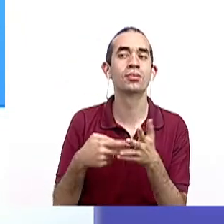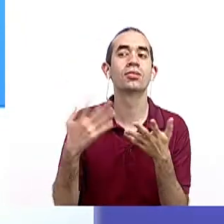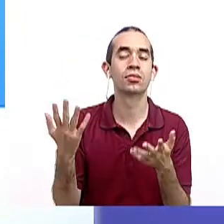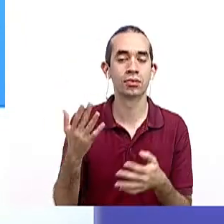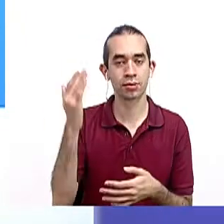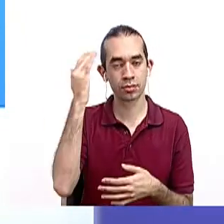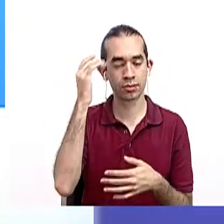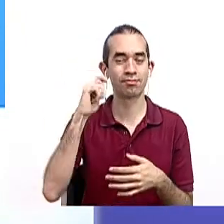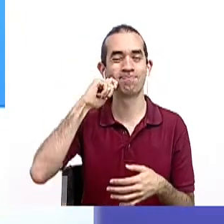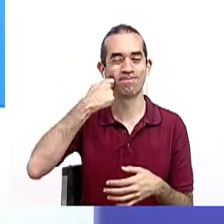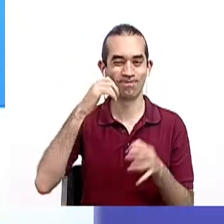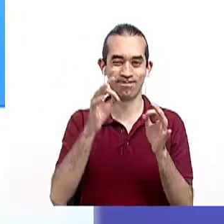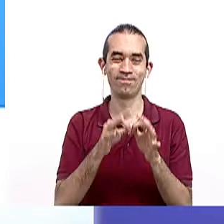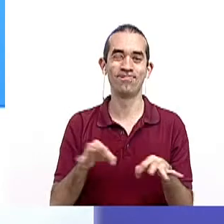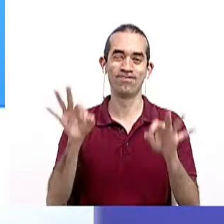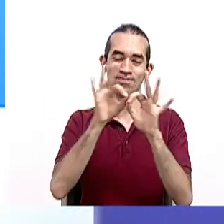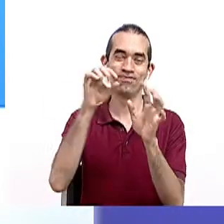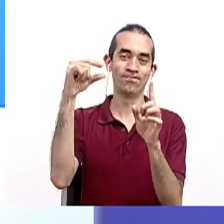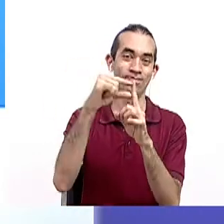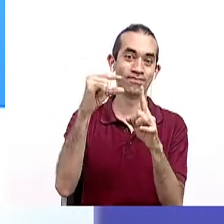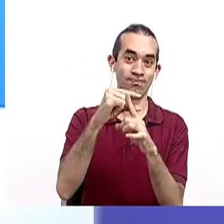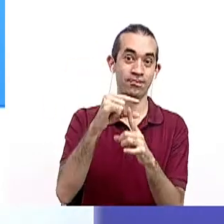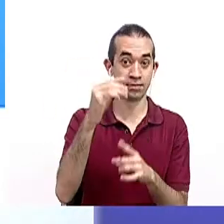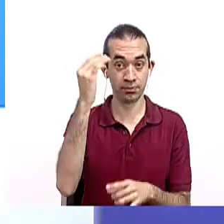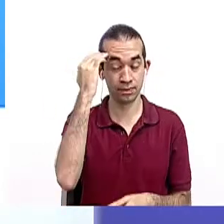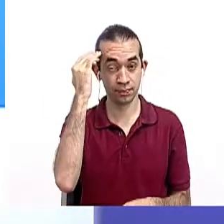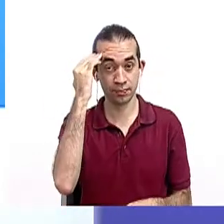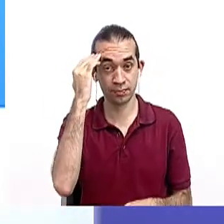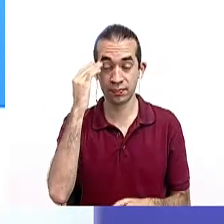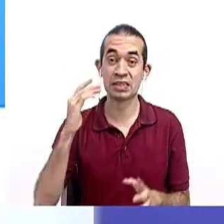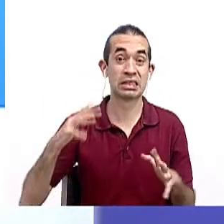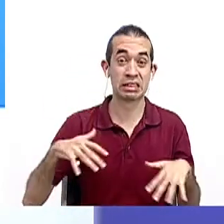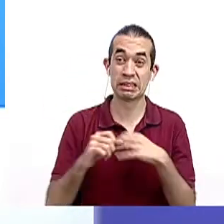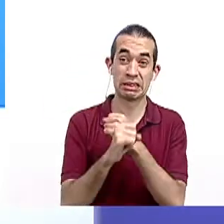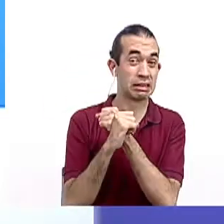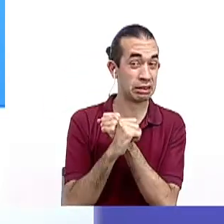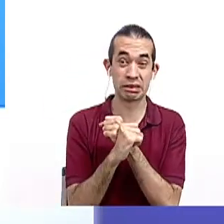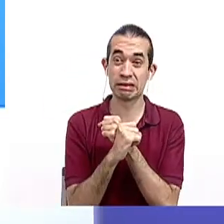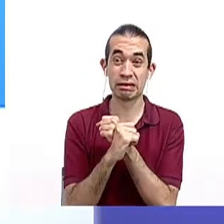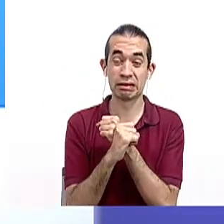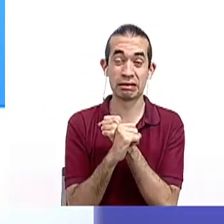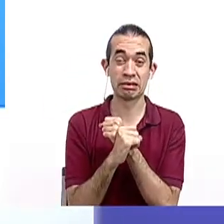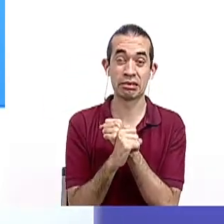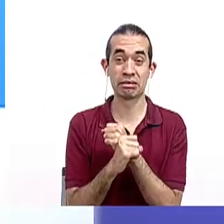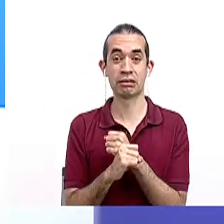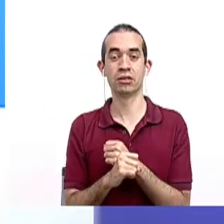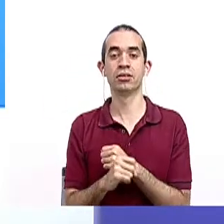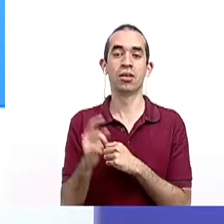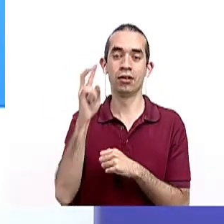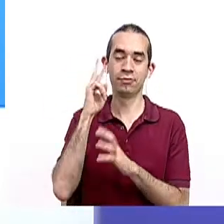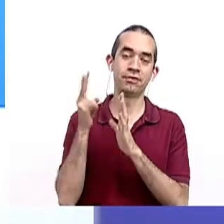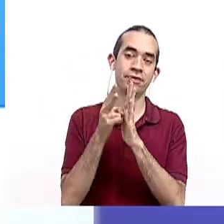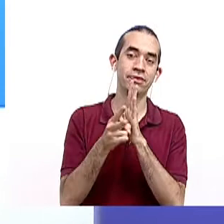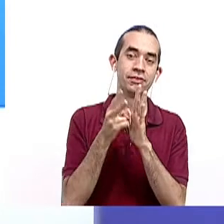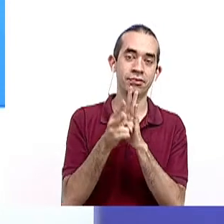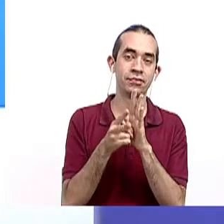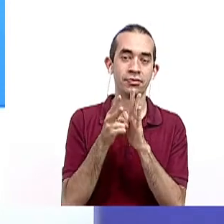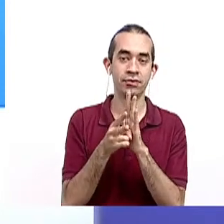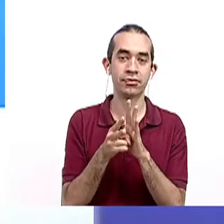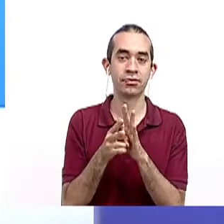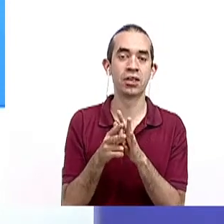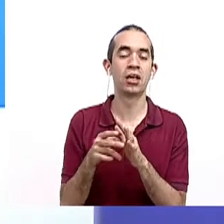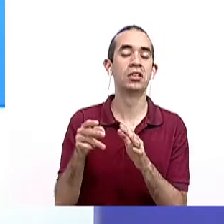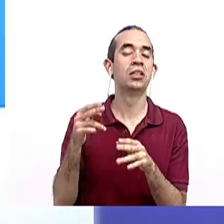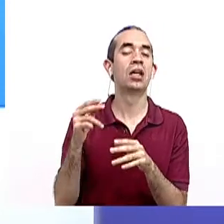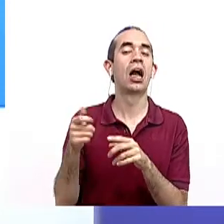key word over there, right? Do you know? No, you're not sure? So I brought this video from the Simple